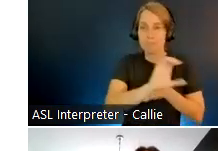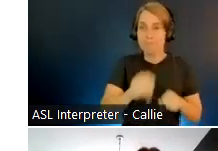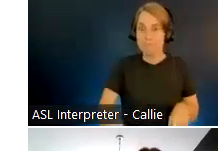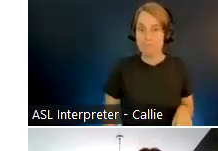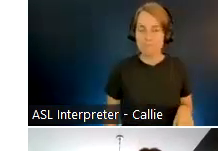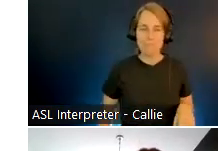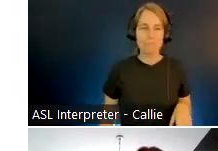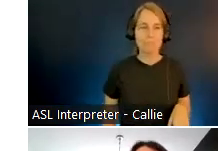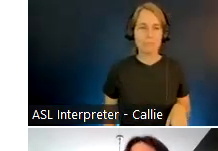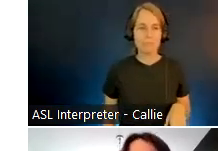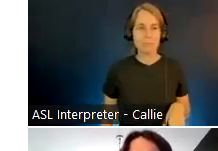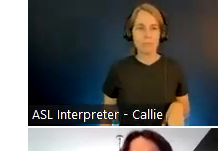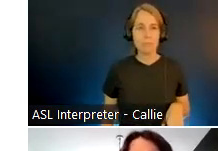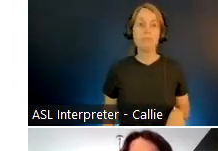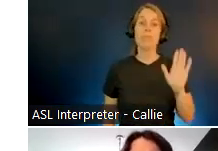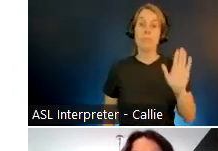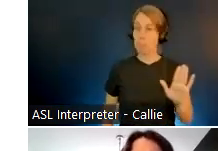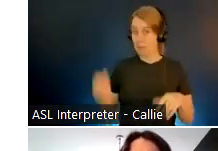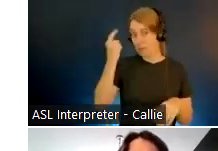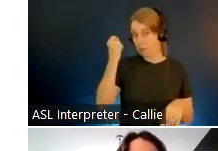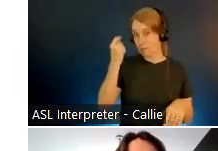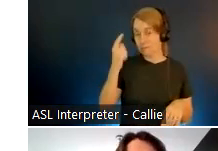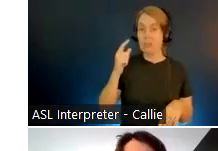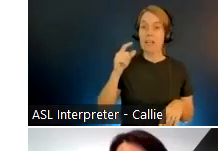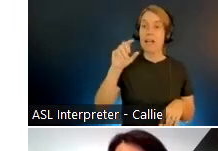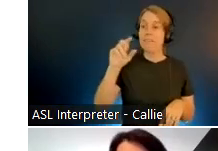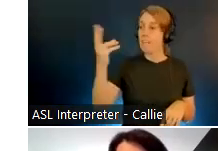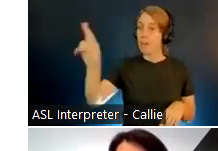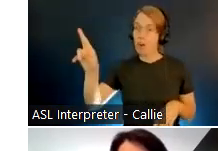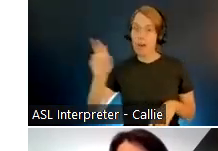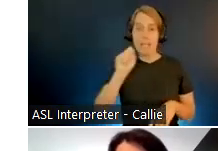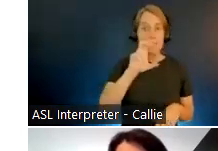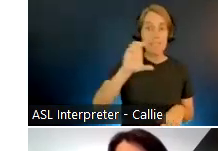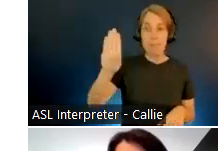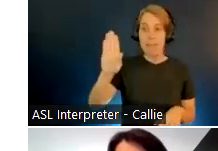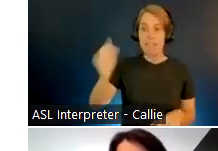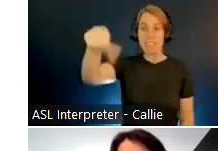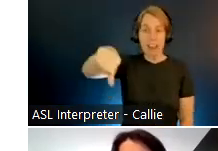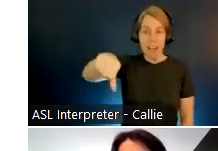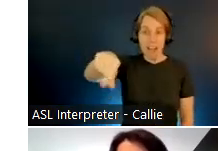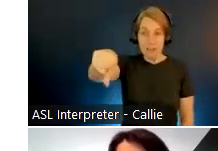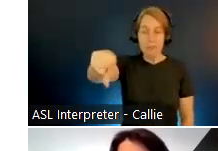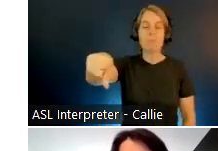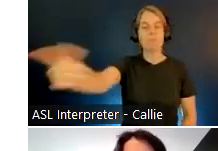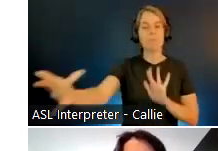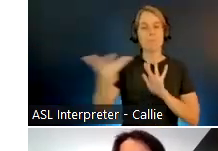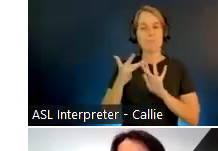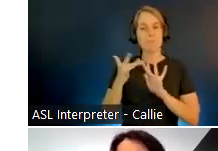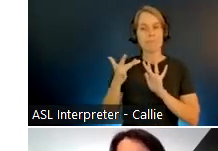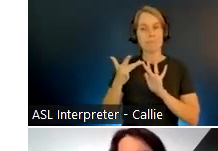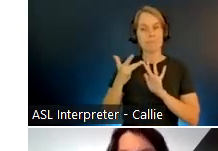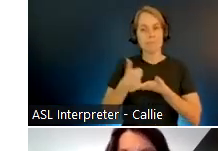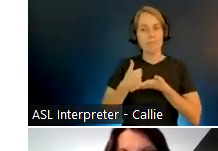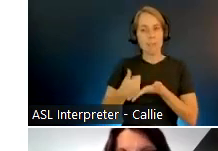If you're denied services from VR or the Commission for the Blind, don't be afraid to reach out for assistance and support from Disability Rights South